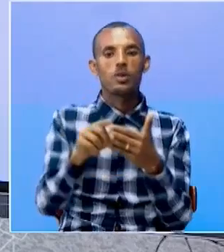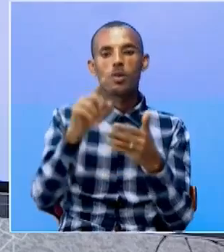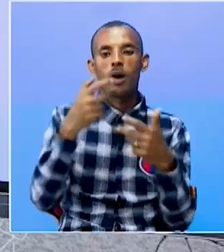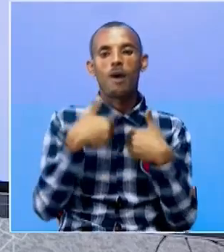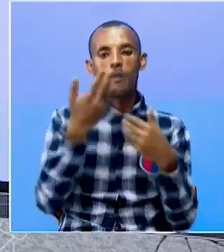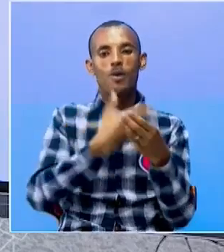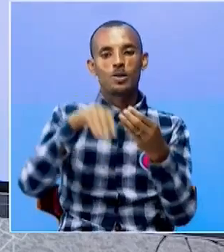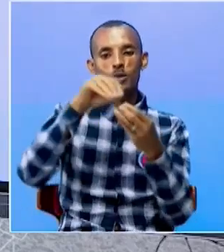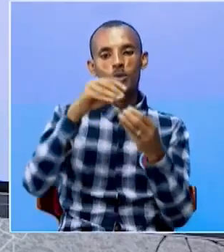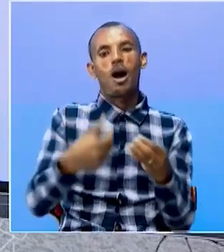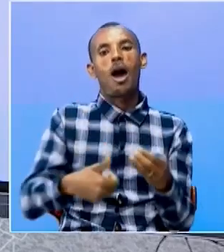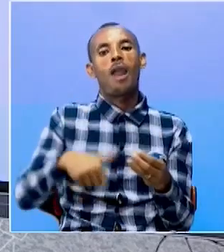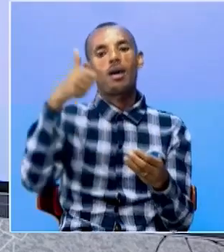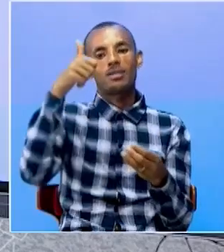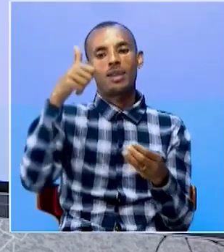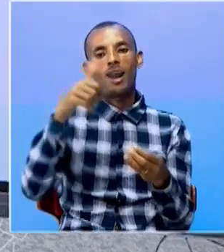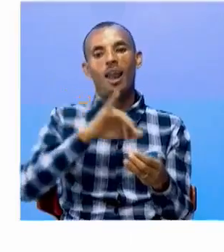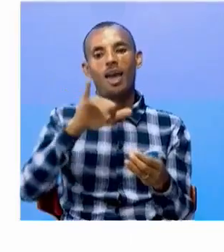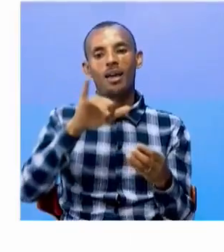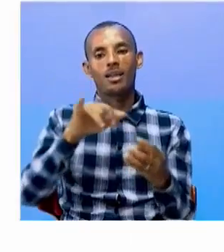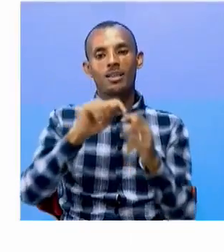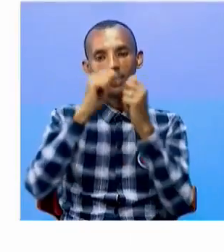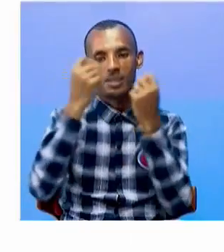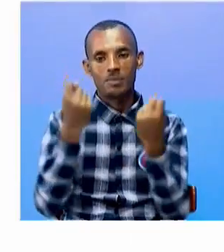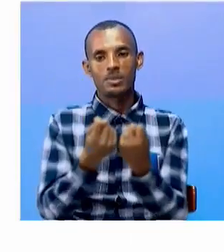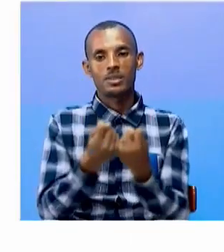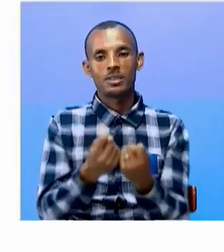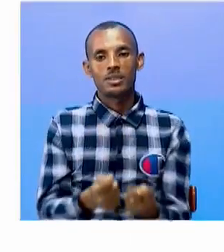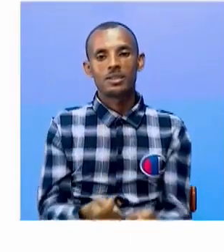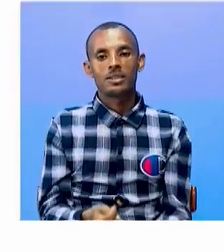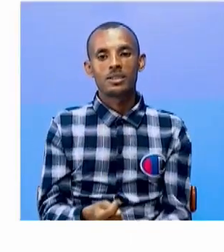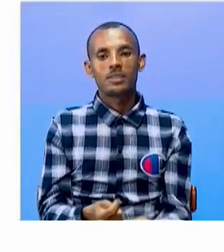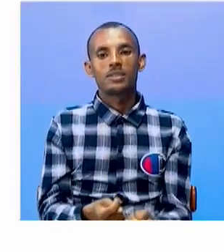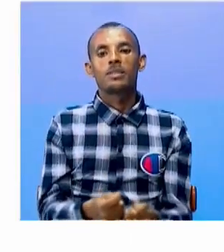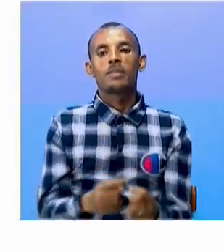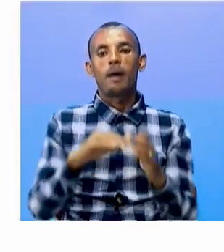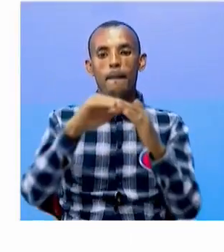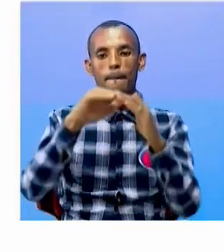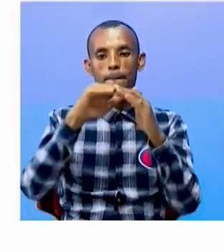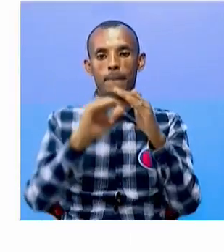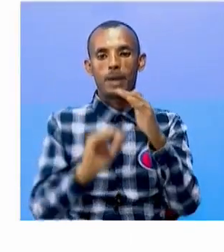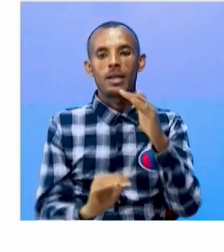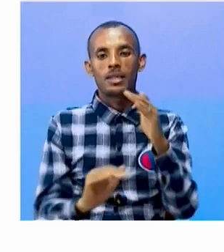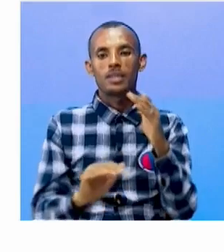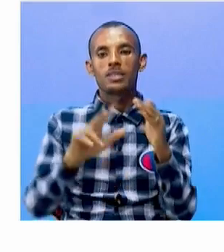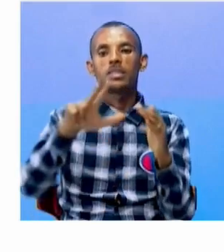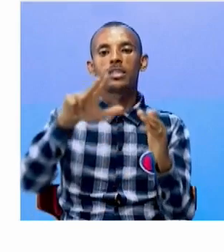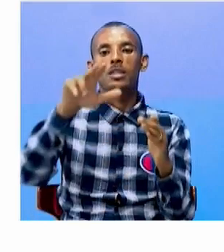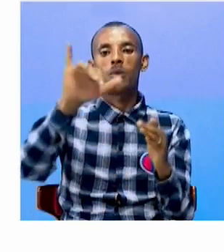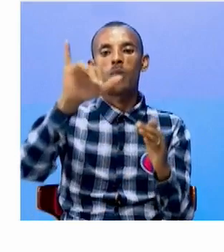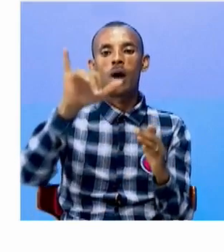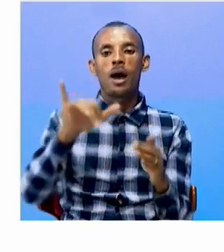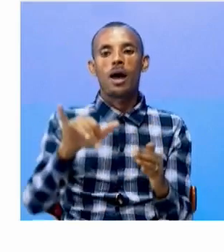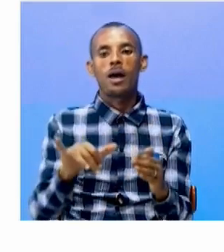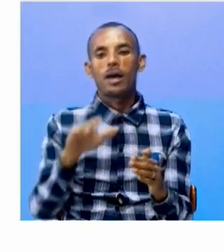also another like terms here. Minus 3y